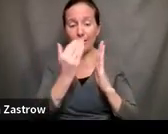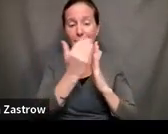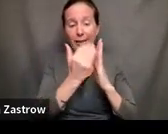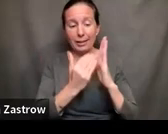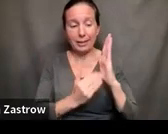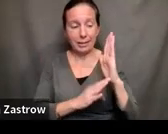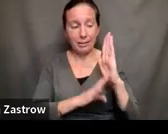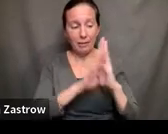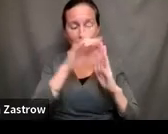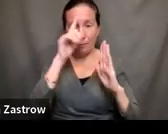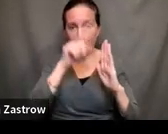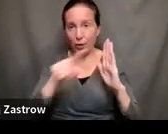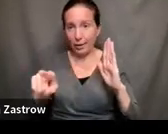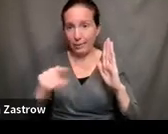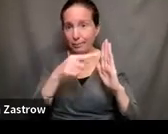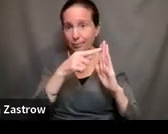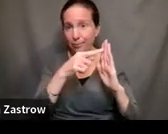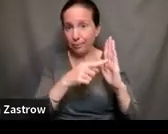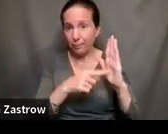or something. And